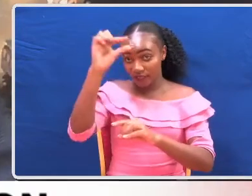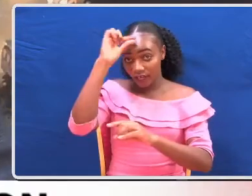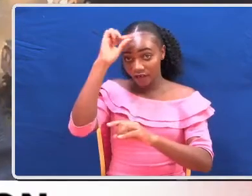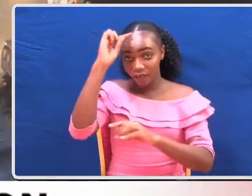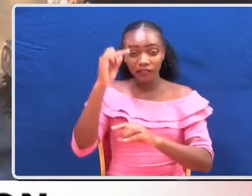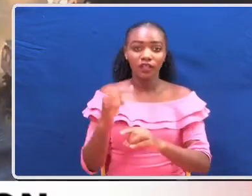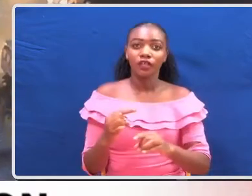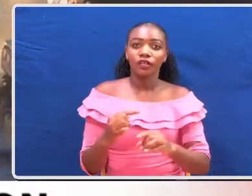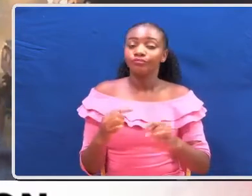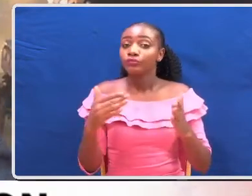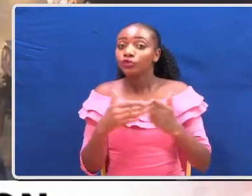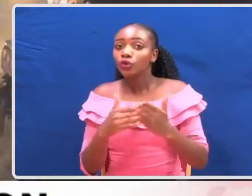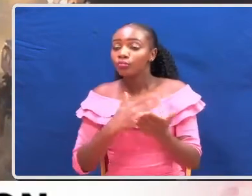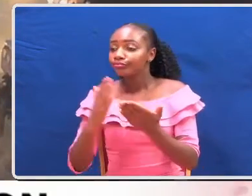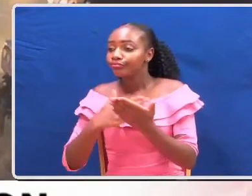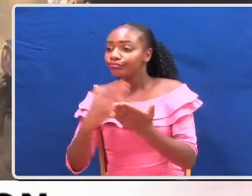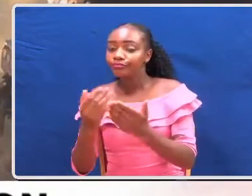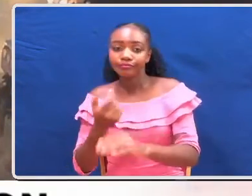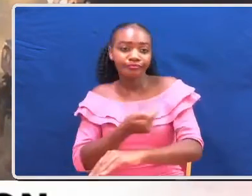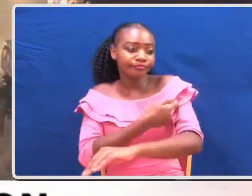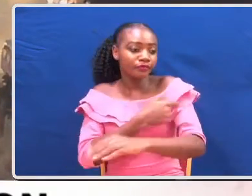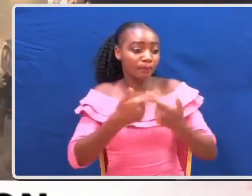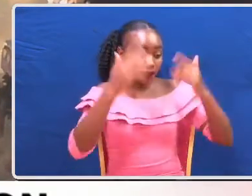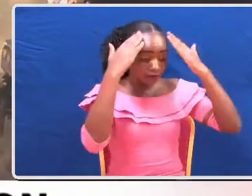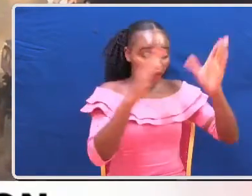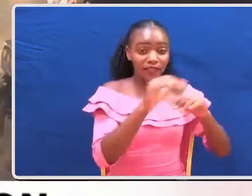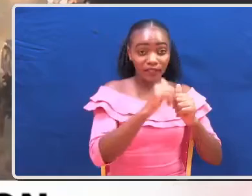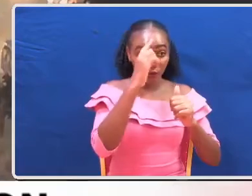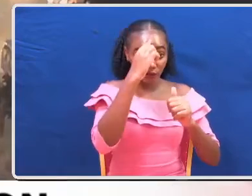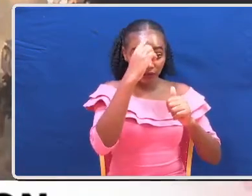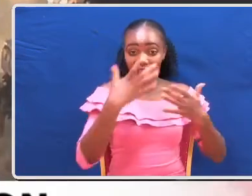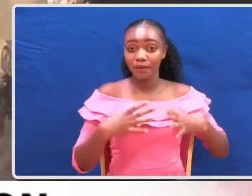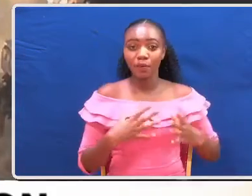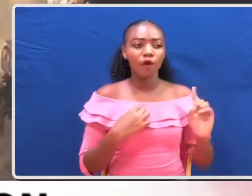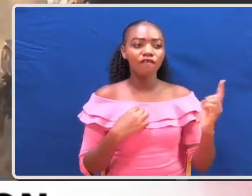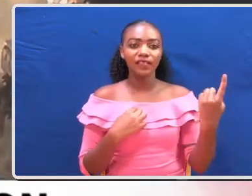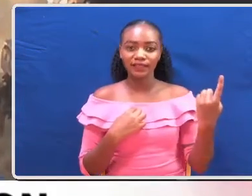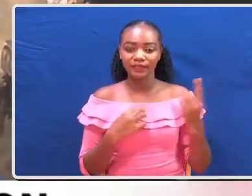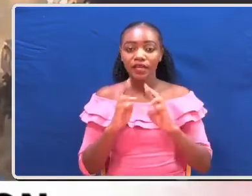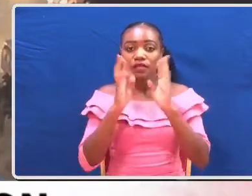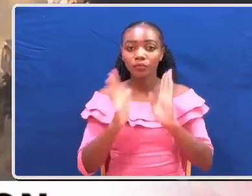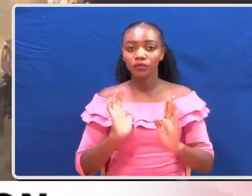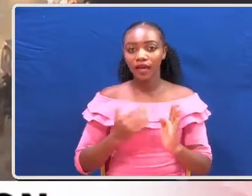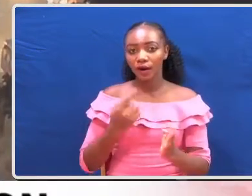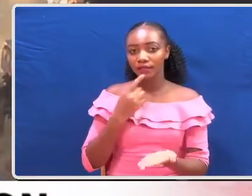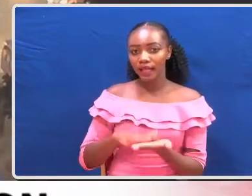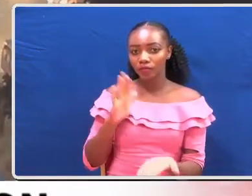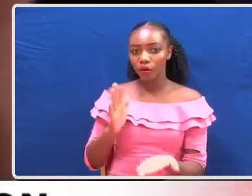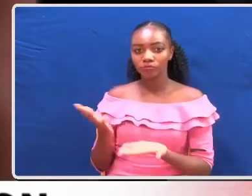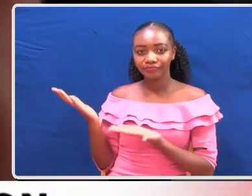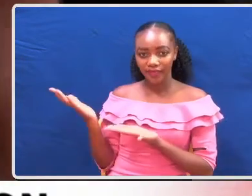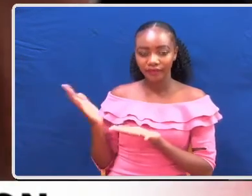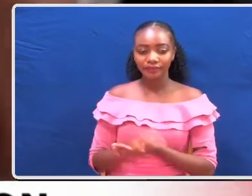all international supplies of the vaccine in order to focus on its domestic demands only. Zainab Mohammed has the details.